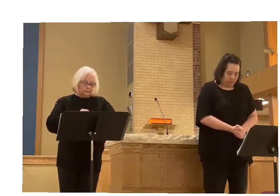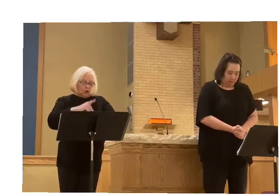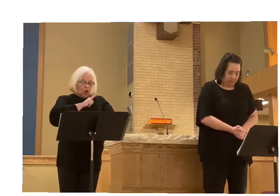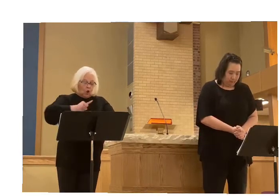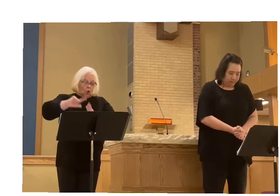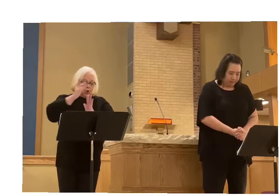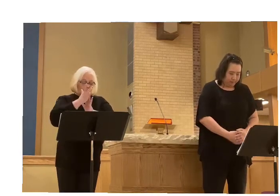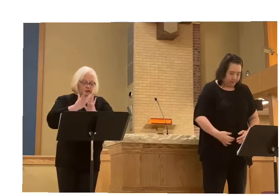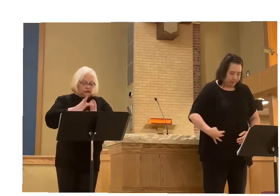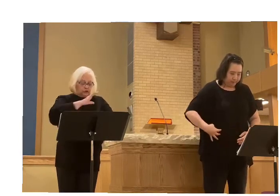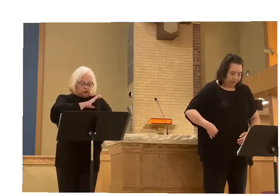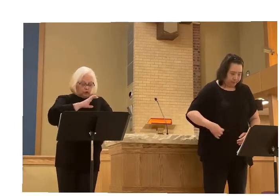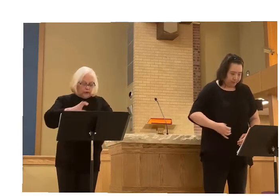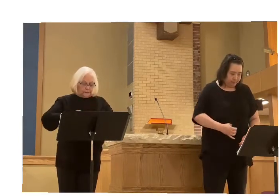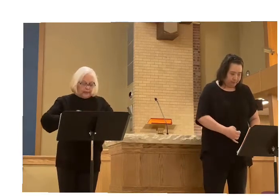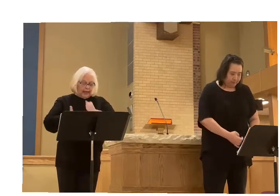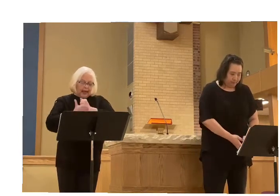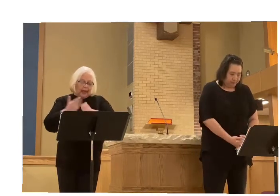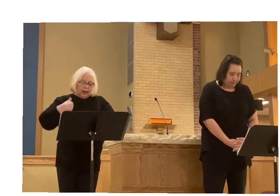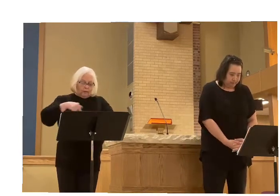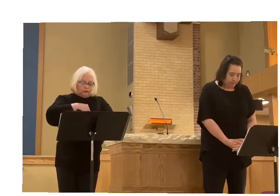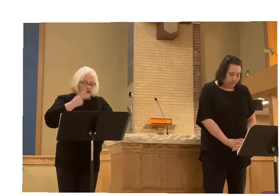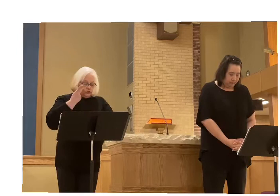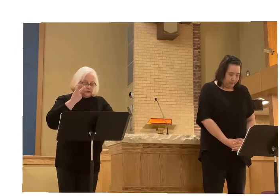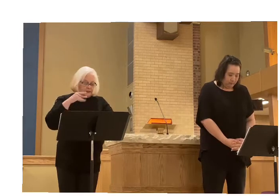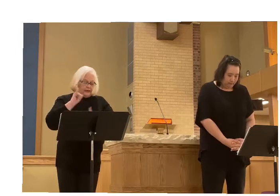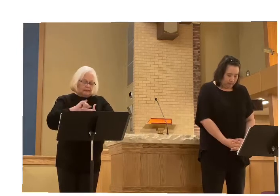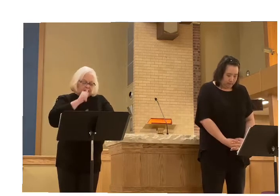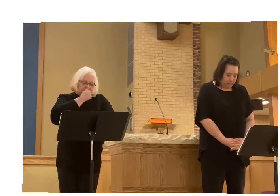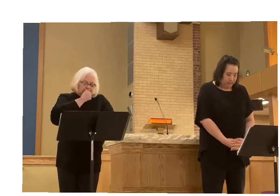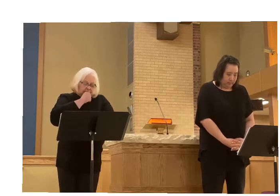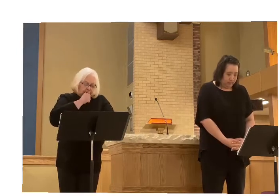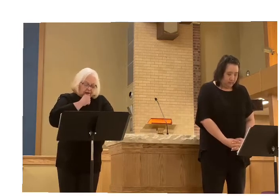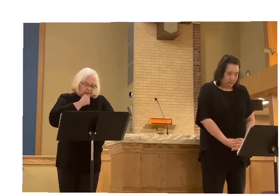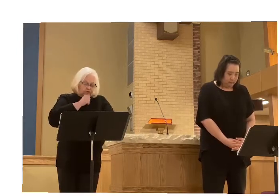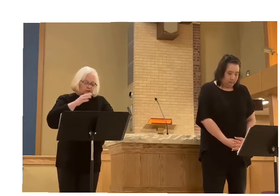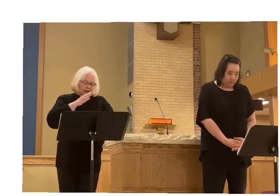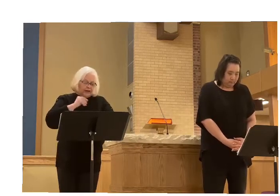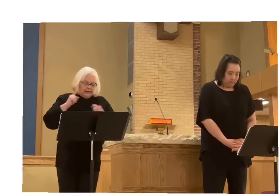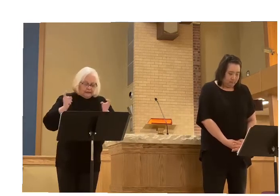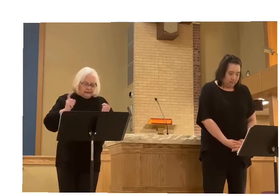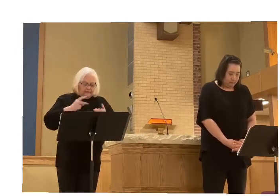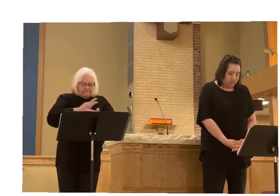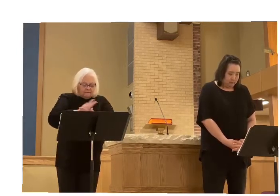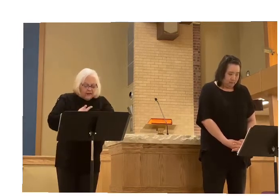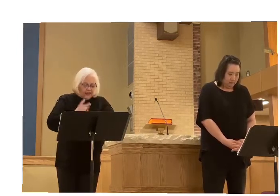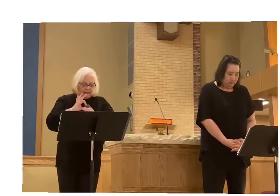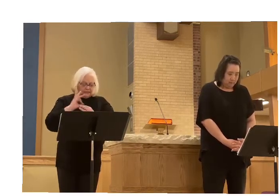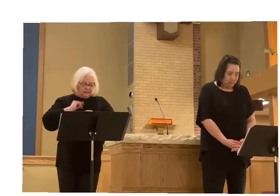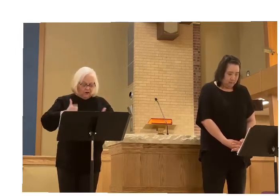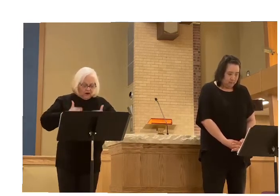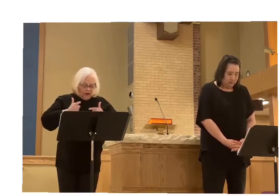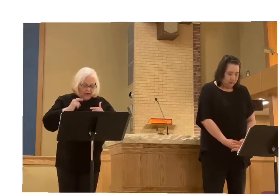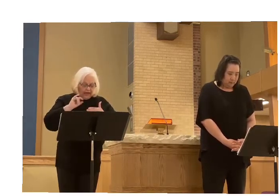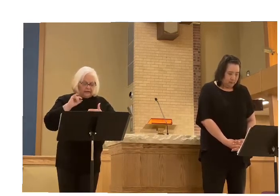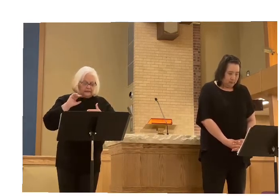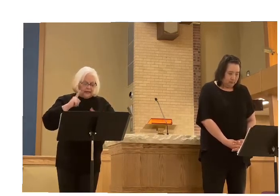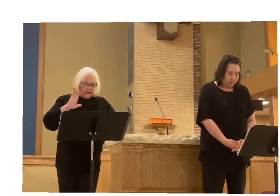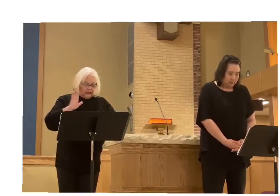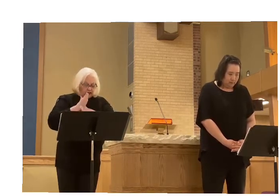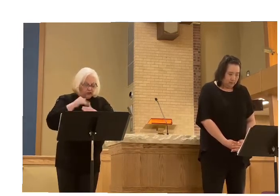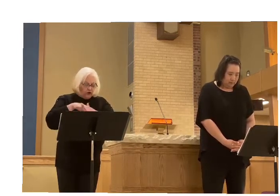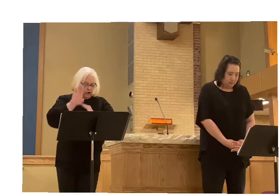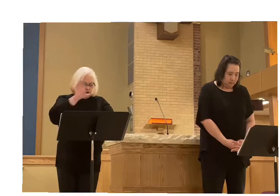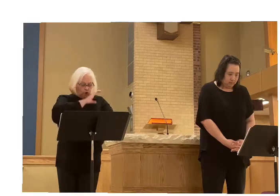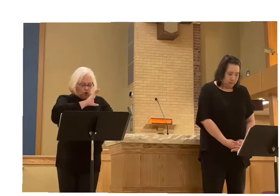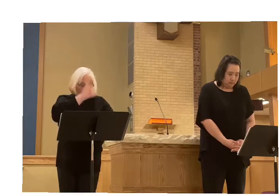Lord Jesus Christ, help us to see in the sufferings and shortcomings of our lives as a share in your cross. Strengthen